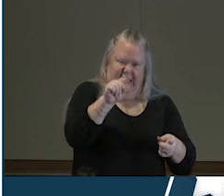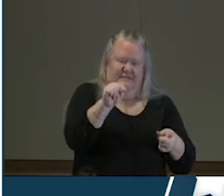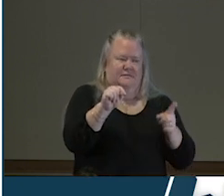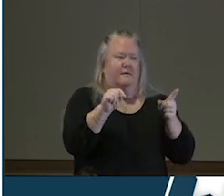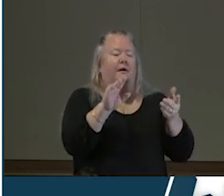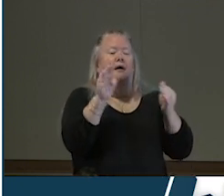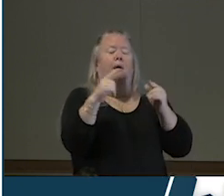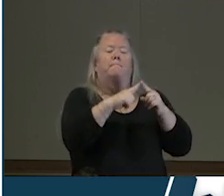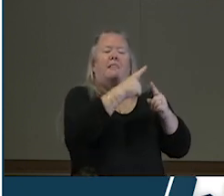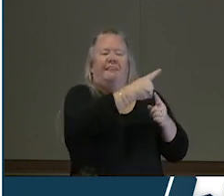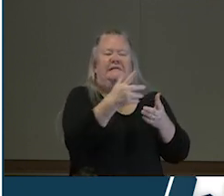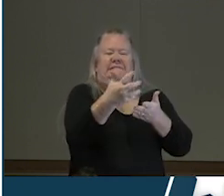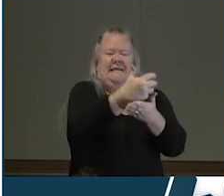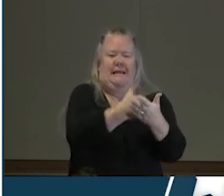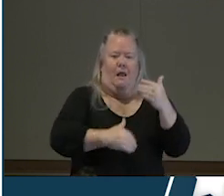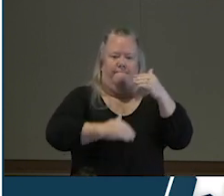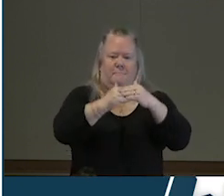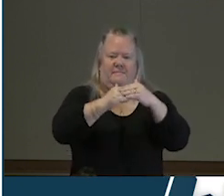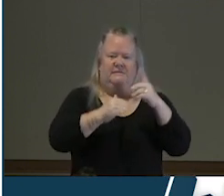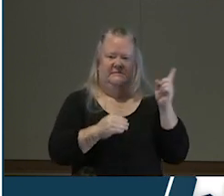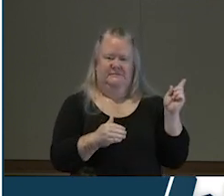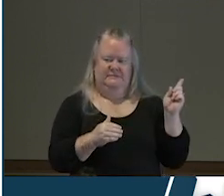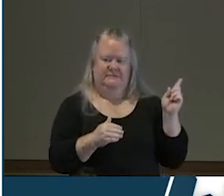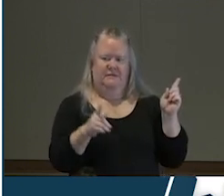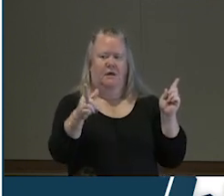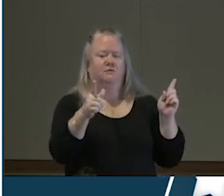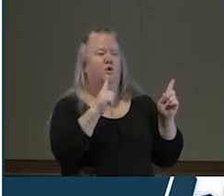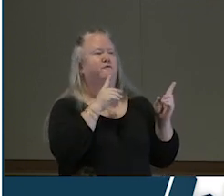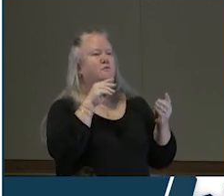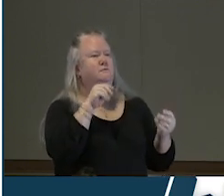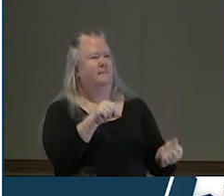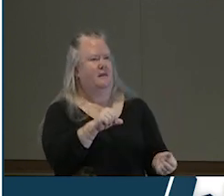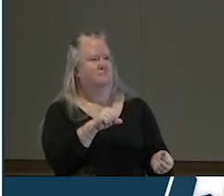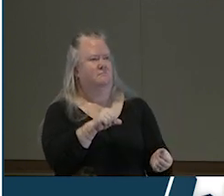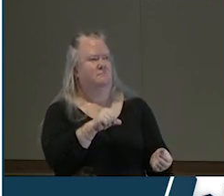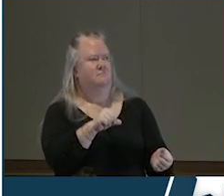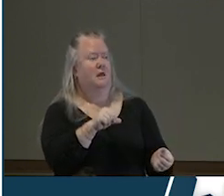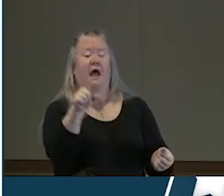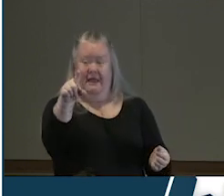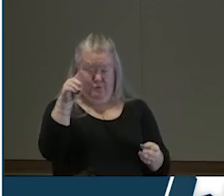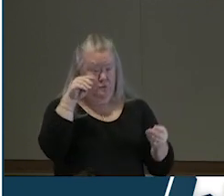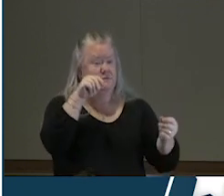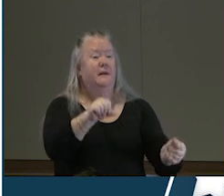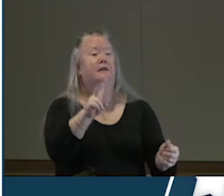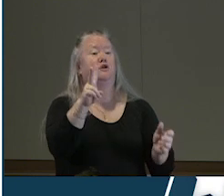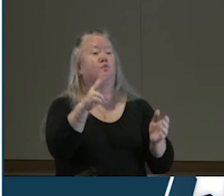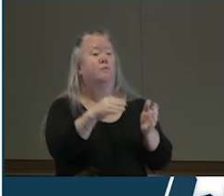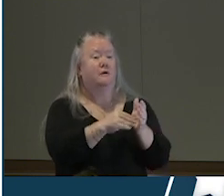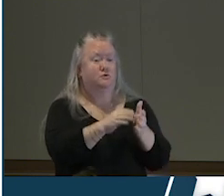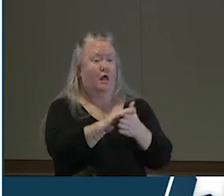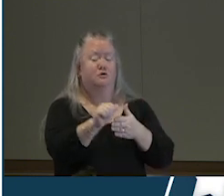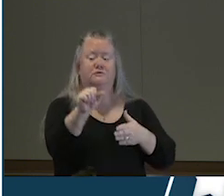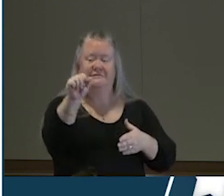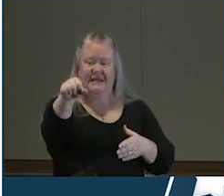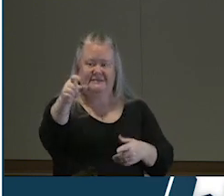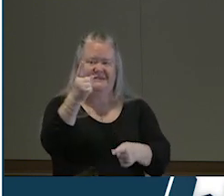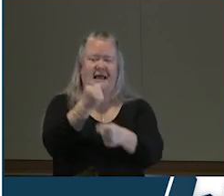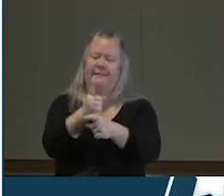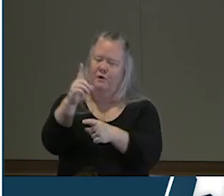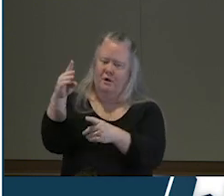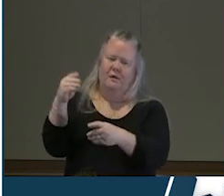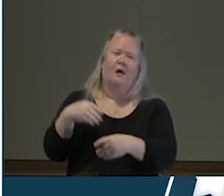these are income limits, right? As long as you spend that. As long as you spend it.